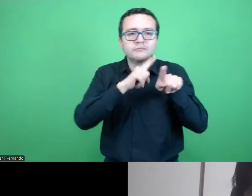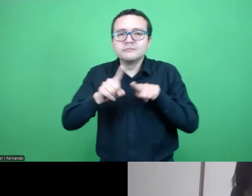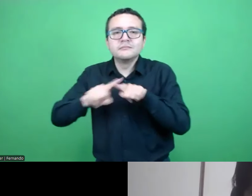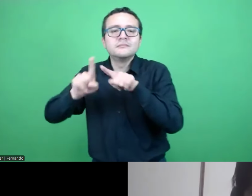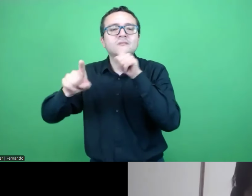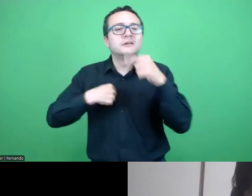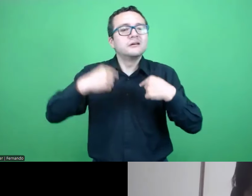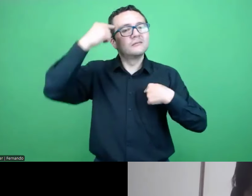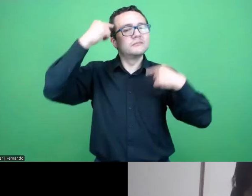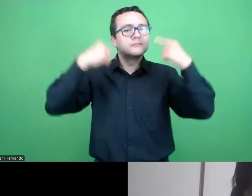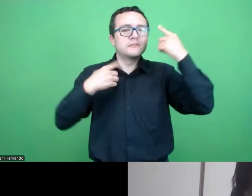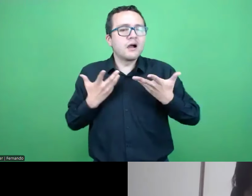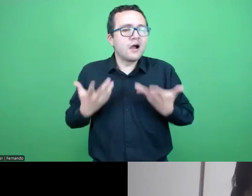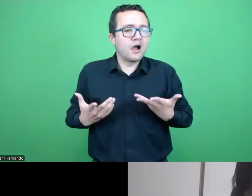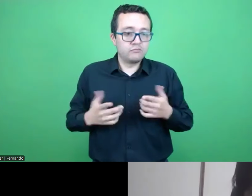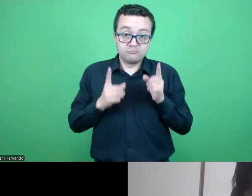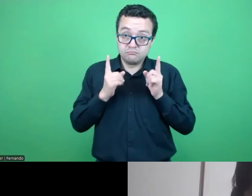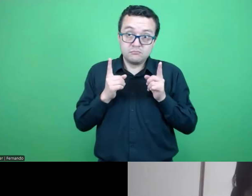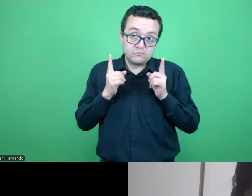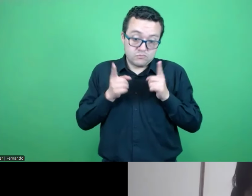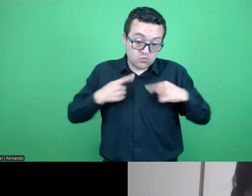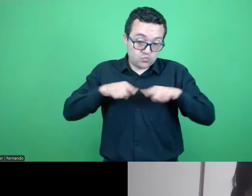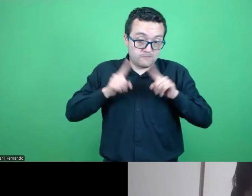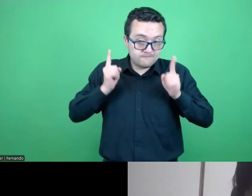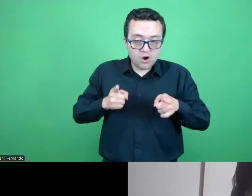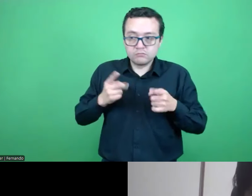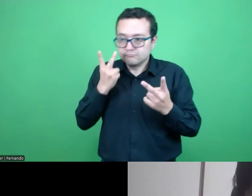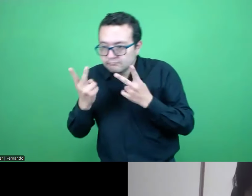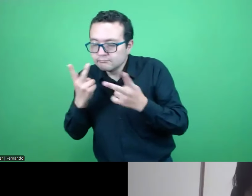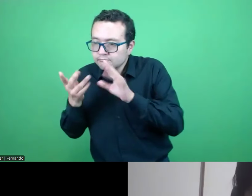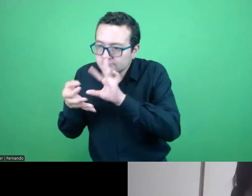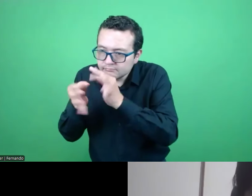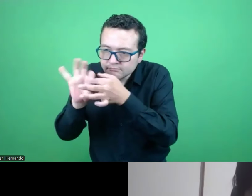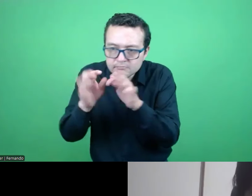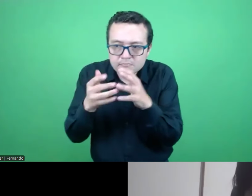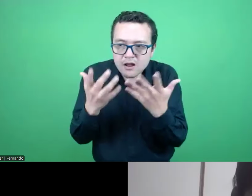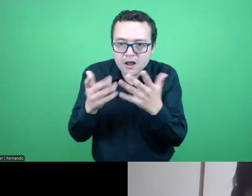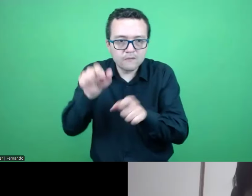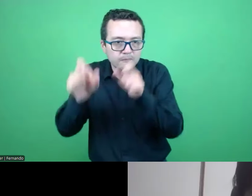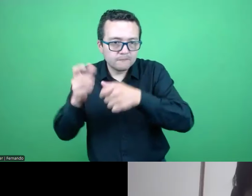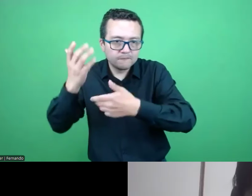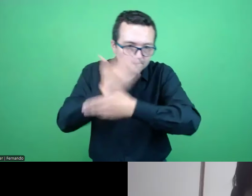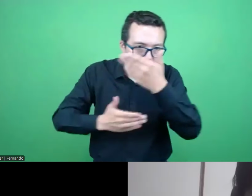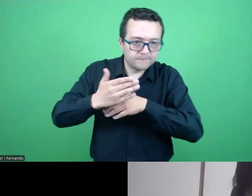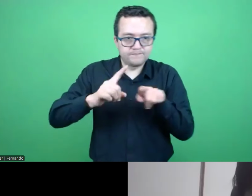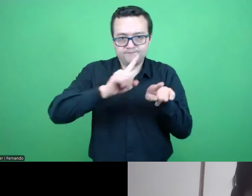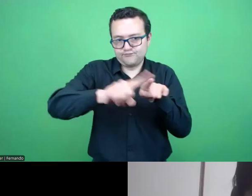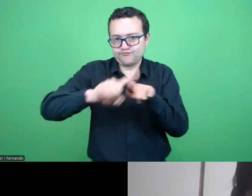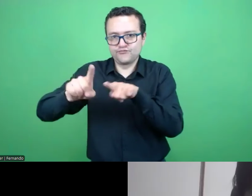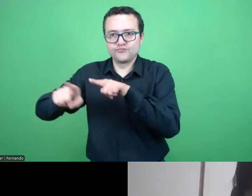emergencies. There are a different gender as well. So all the things have to be taken into consideration when we're looking at the policy